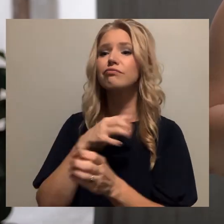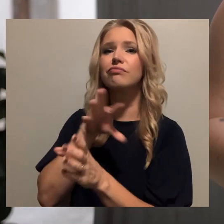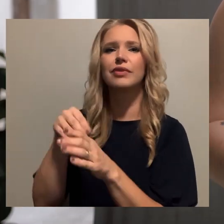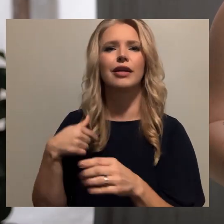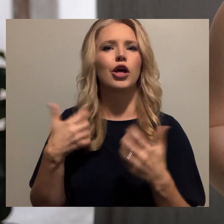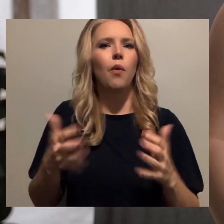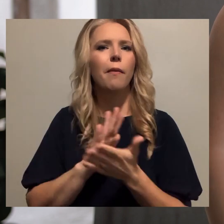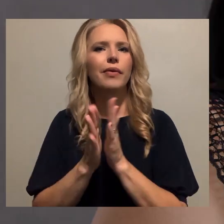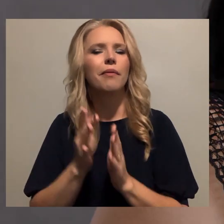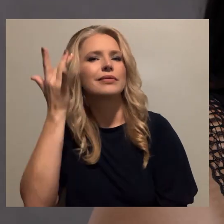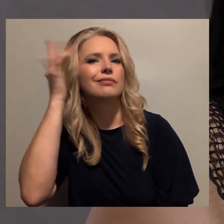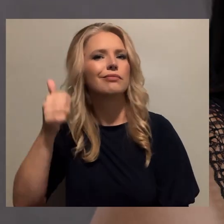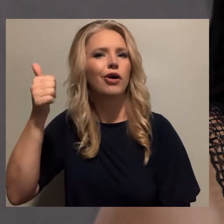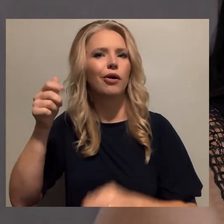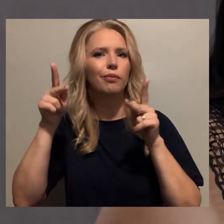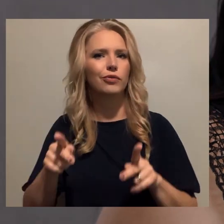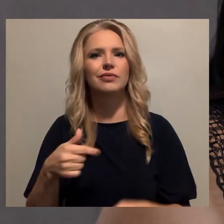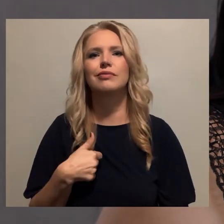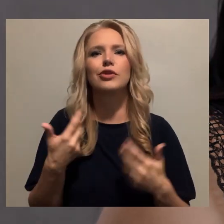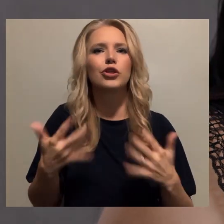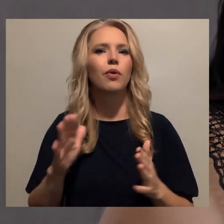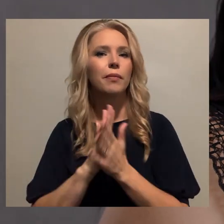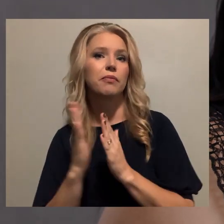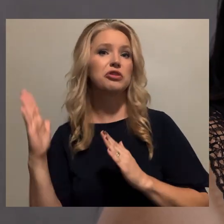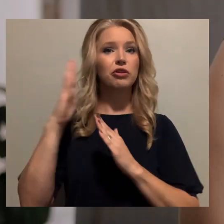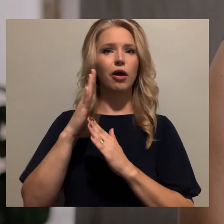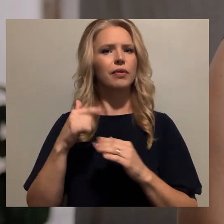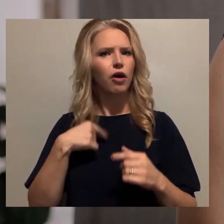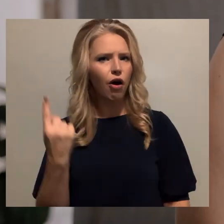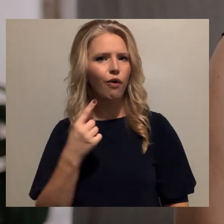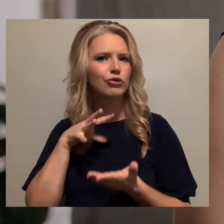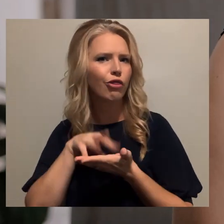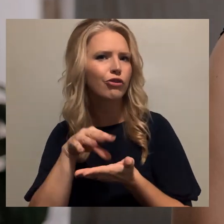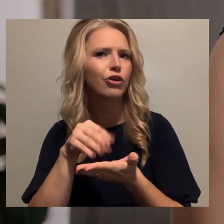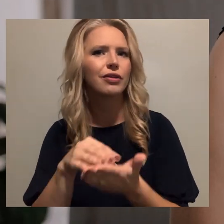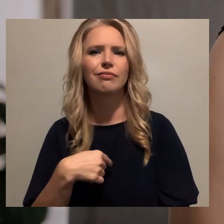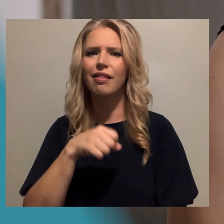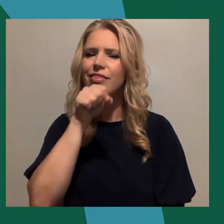want to always be learning something. I'm a fan of ambition, and I want people to be more ambitious as well.